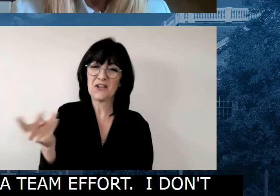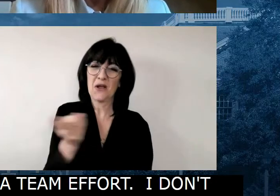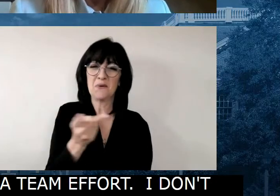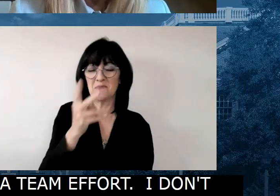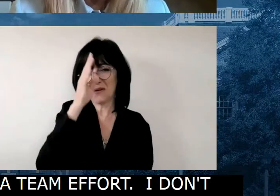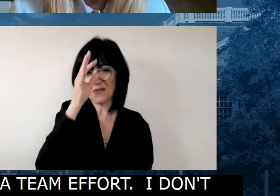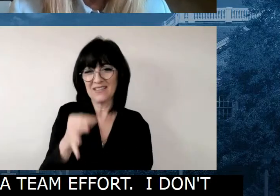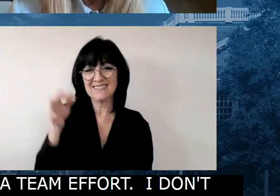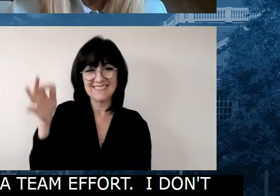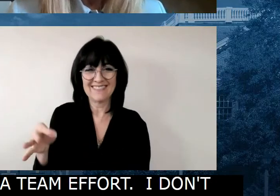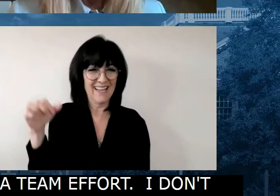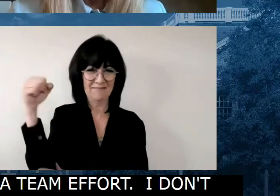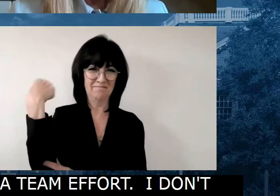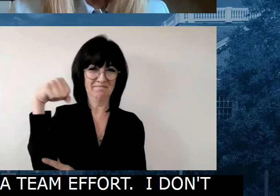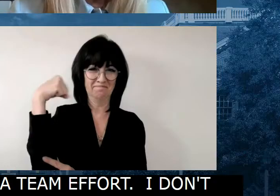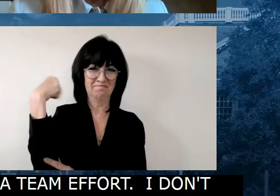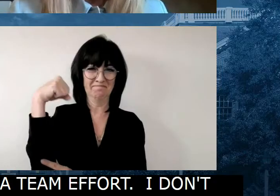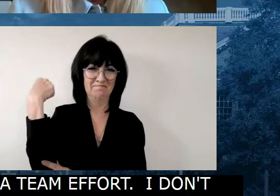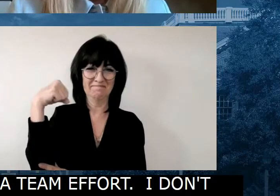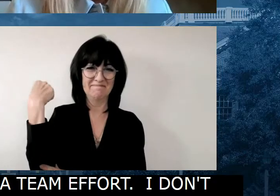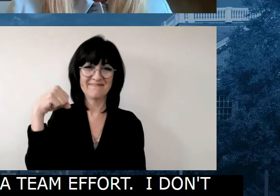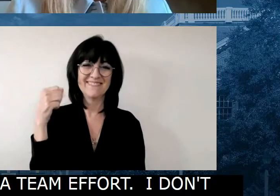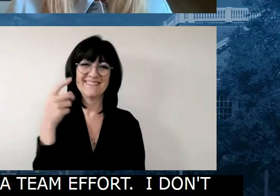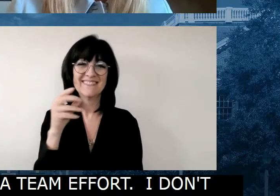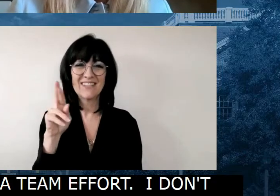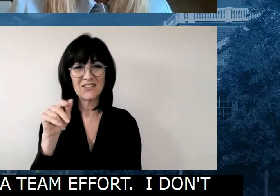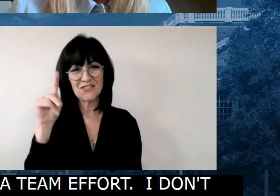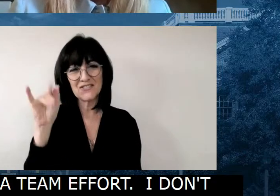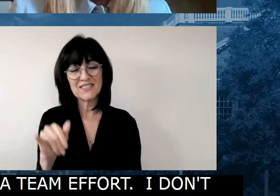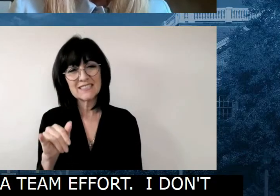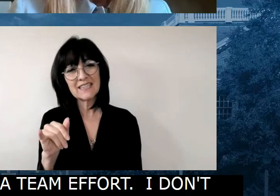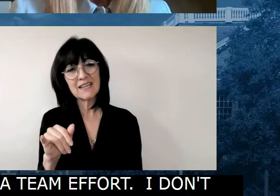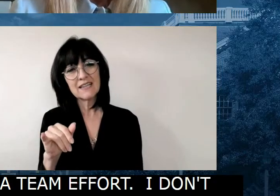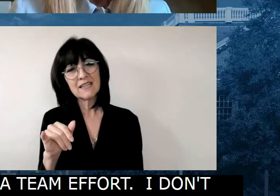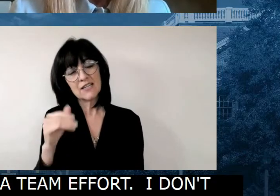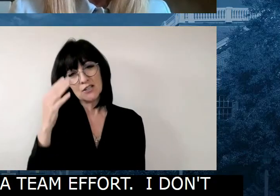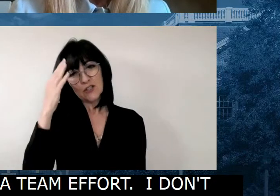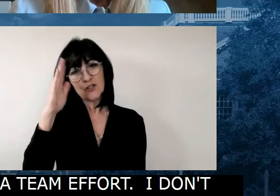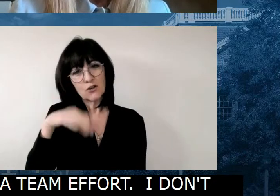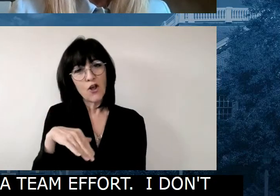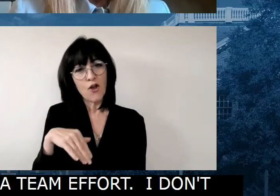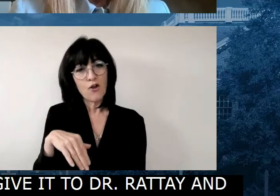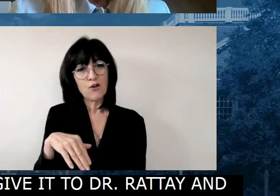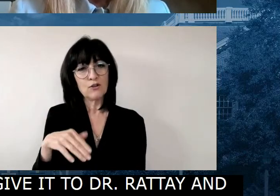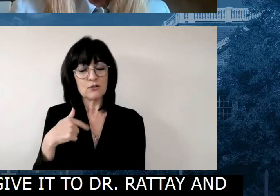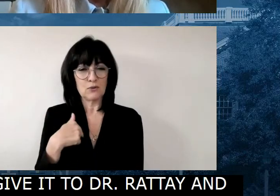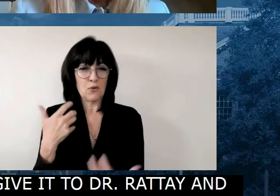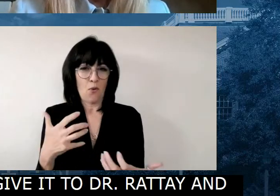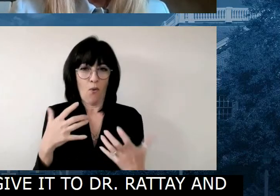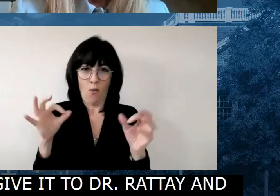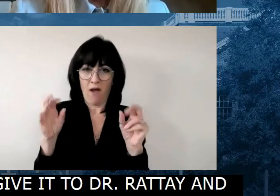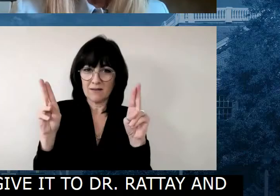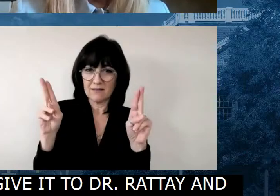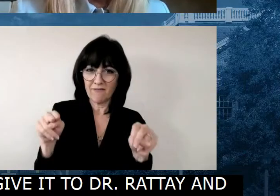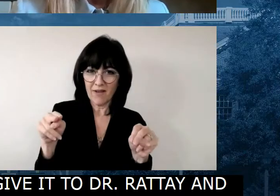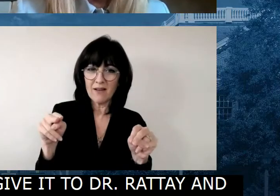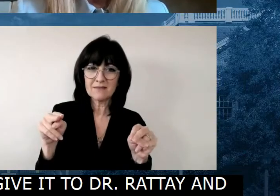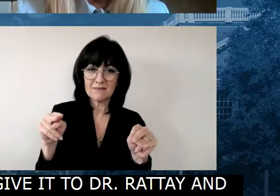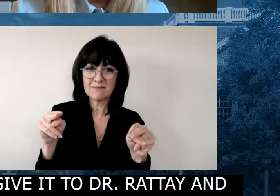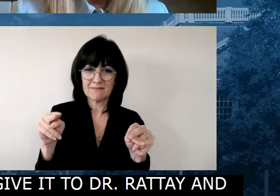doesn't want to respond. No, you know, we know how Delaware. We wanted to make this fun. We wanted to make it very